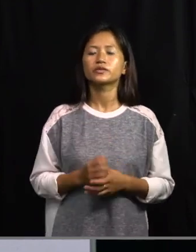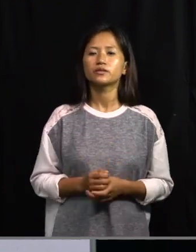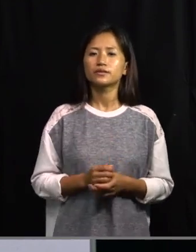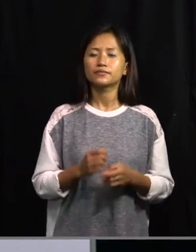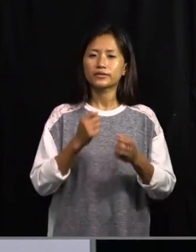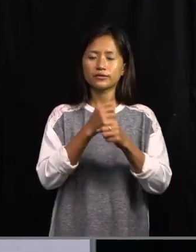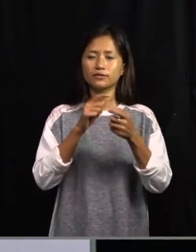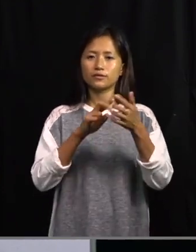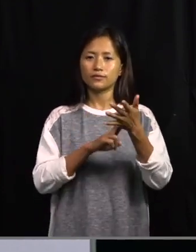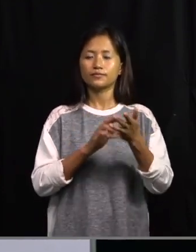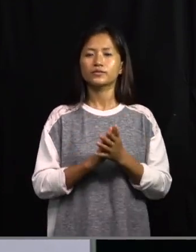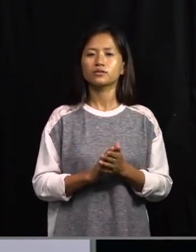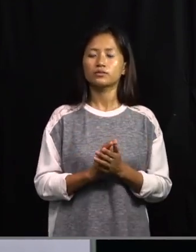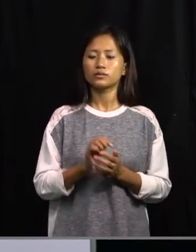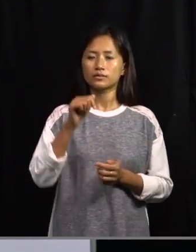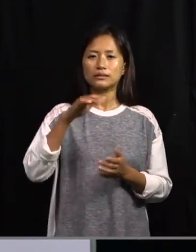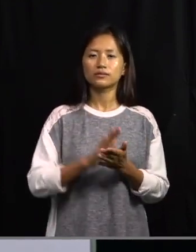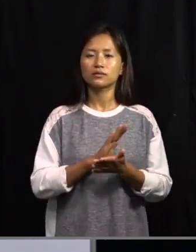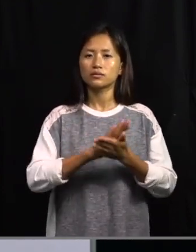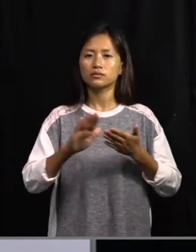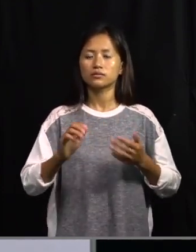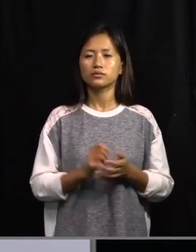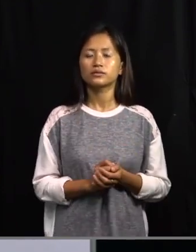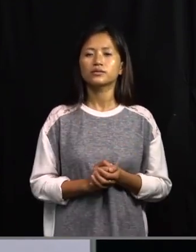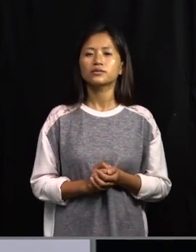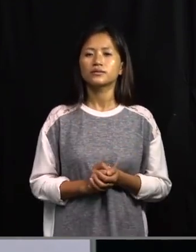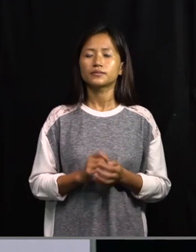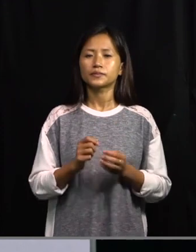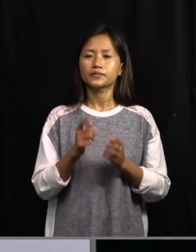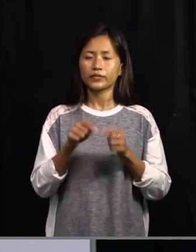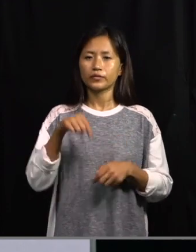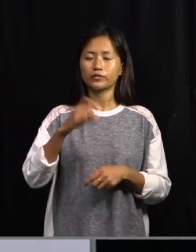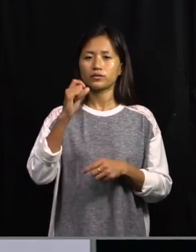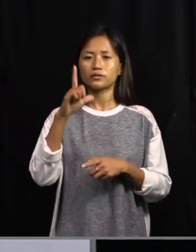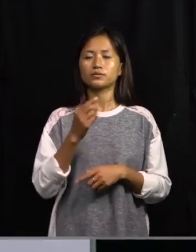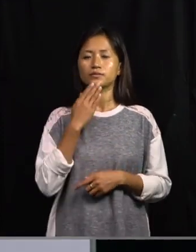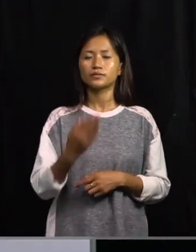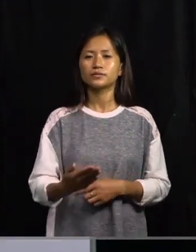revenue. With this, I conclude my session for today. Thank you.